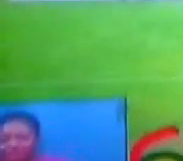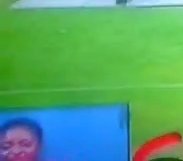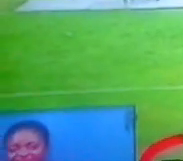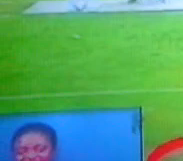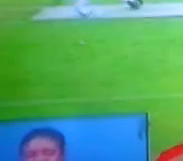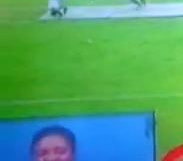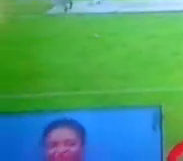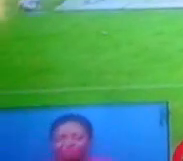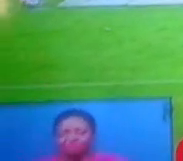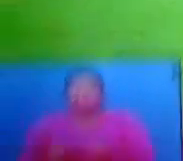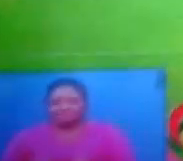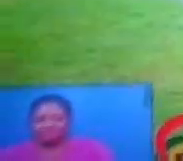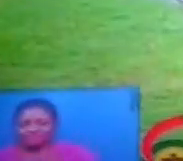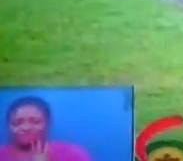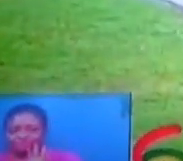individual displays.